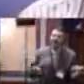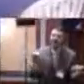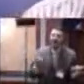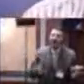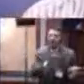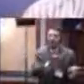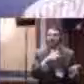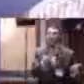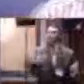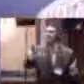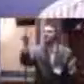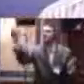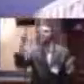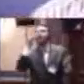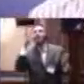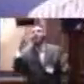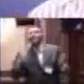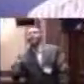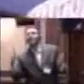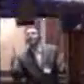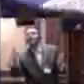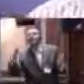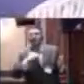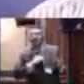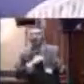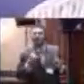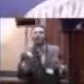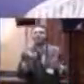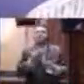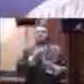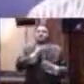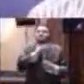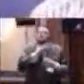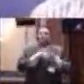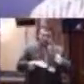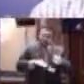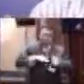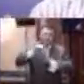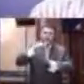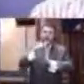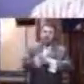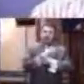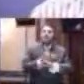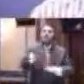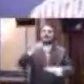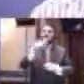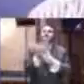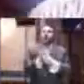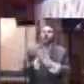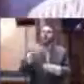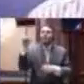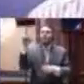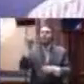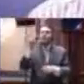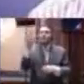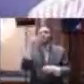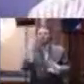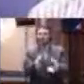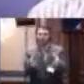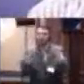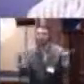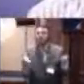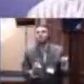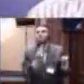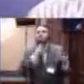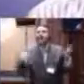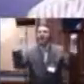only a problem also under this strong central state. Why is that? Because this strong state suppresses identity.